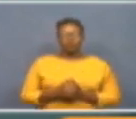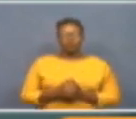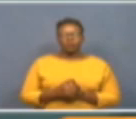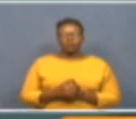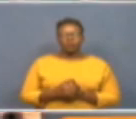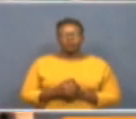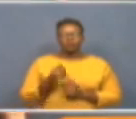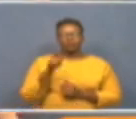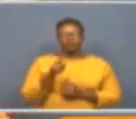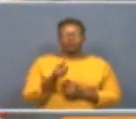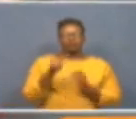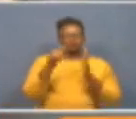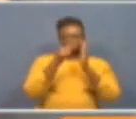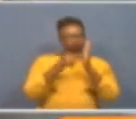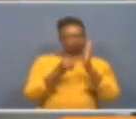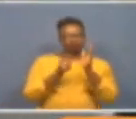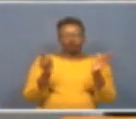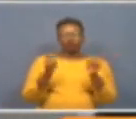are temporary.